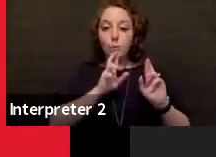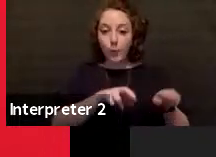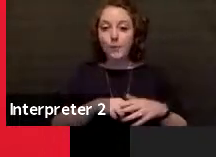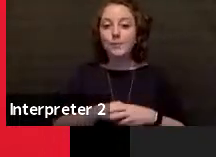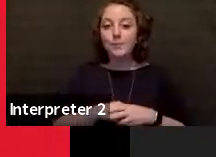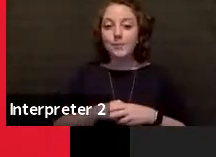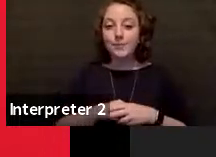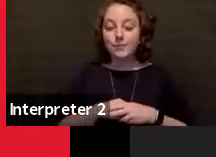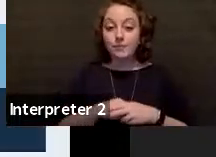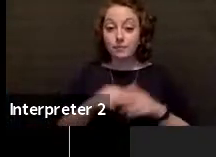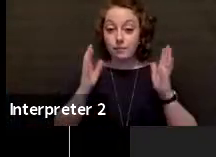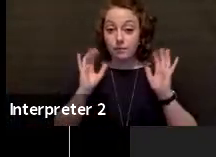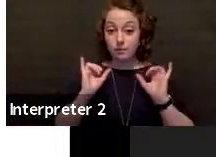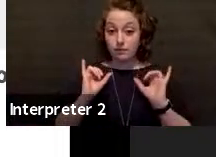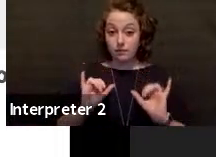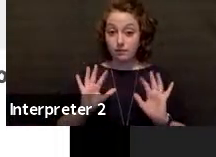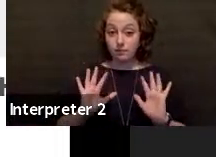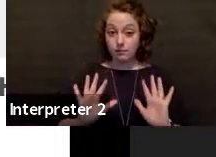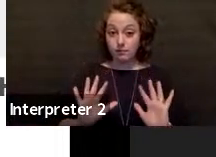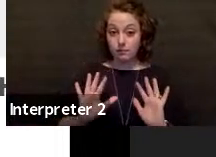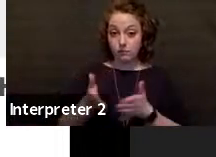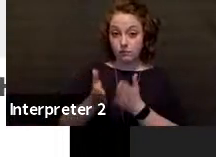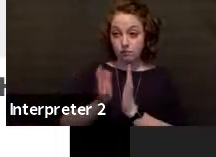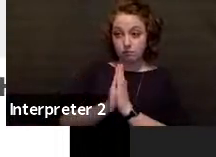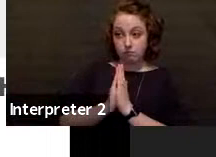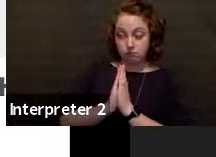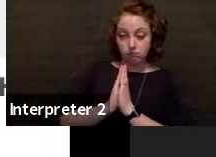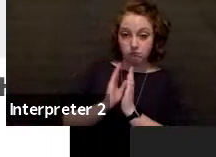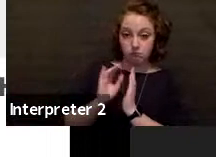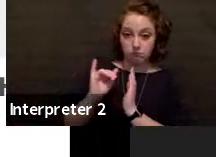So with that, I will ask Jessica or.